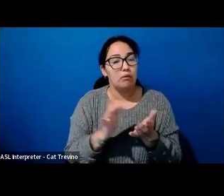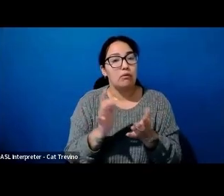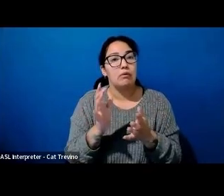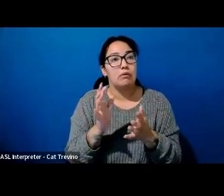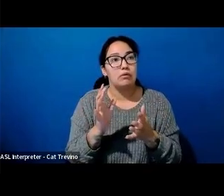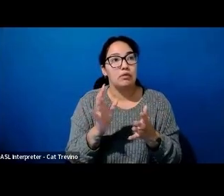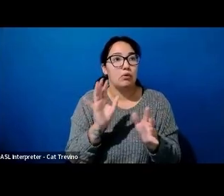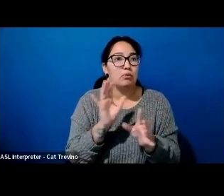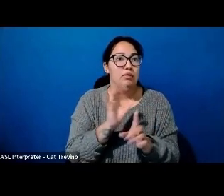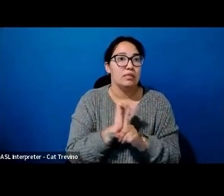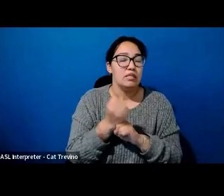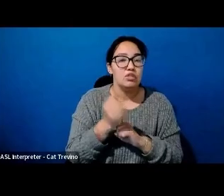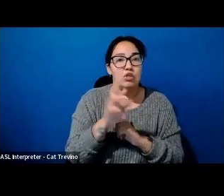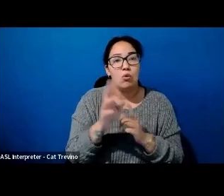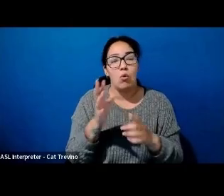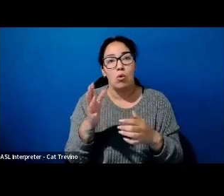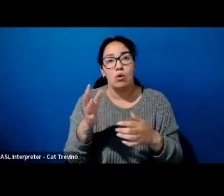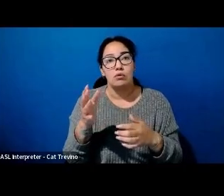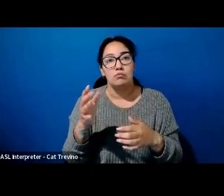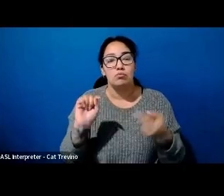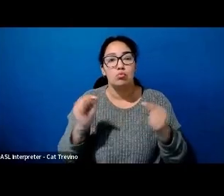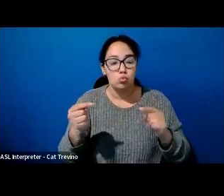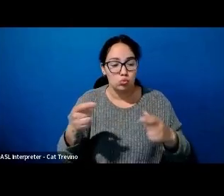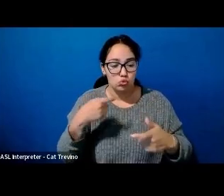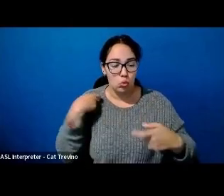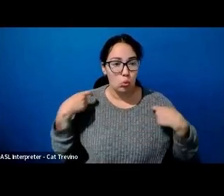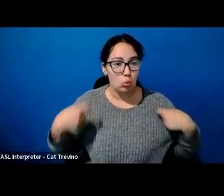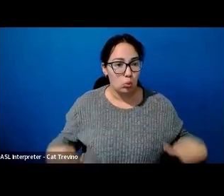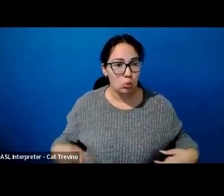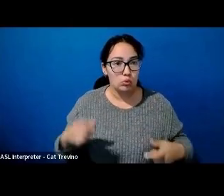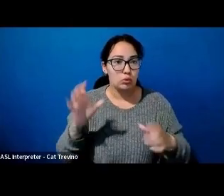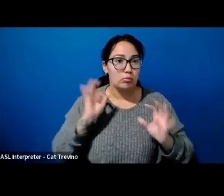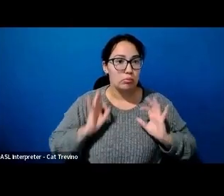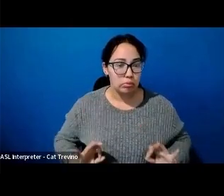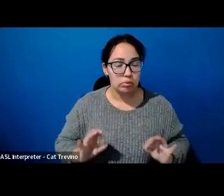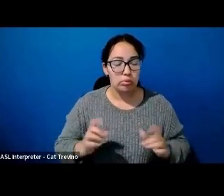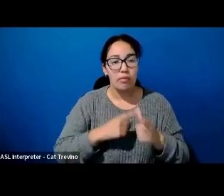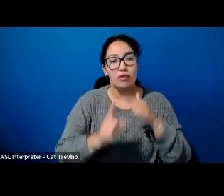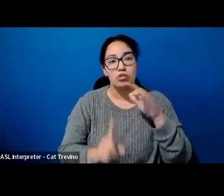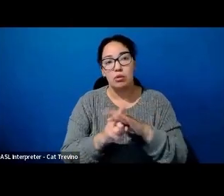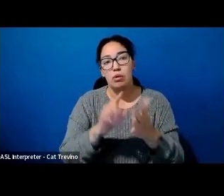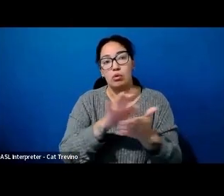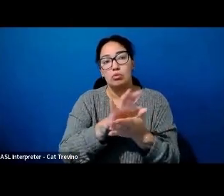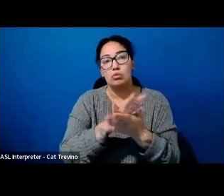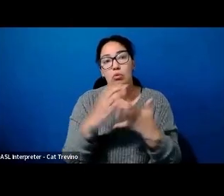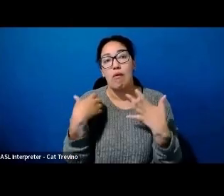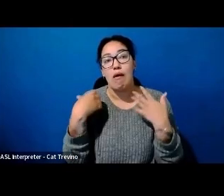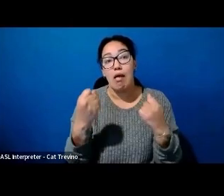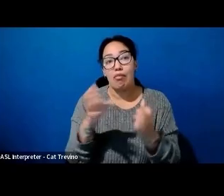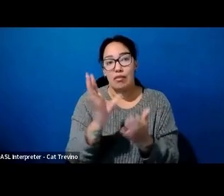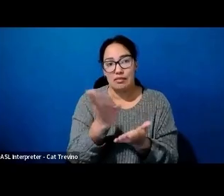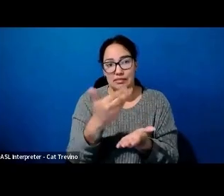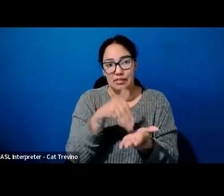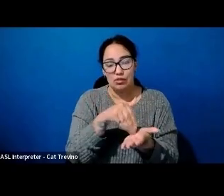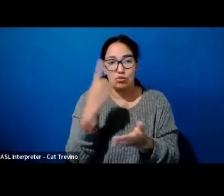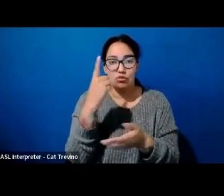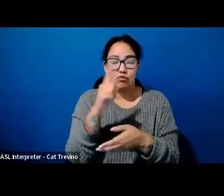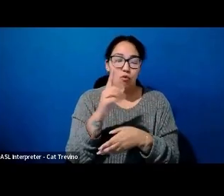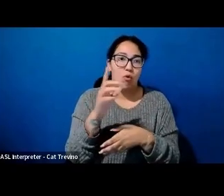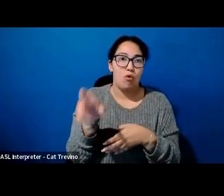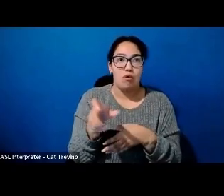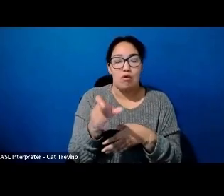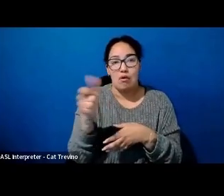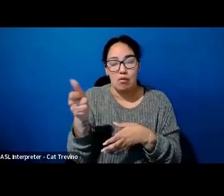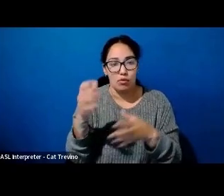wound infections. And also coming into our school health centers, right, are for gynecological